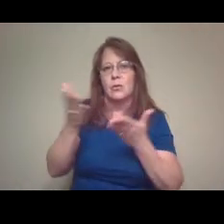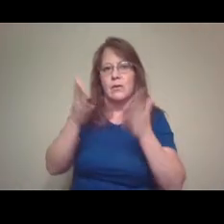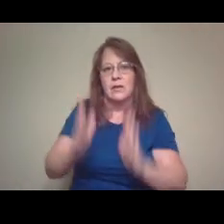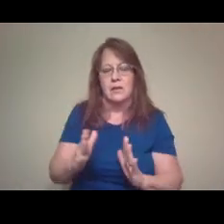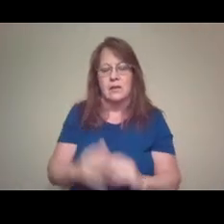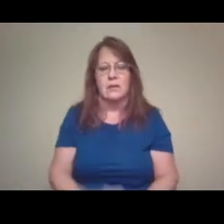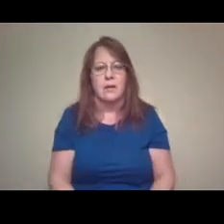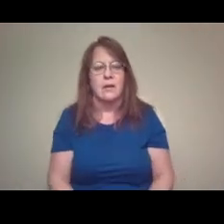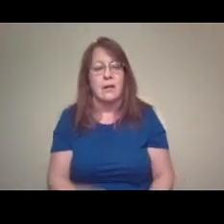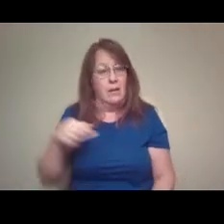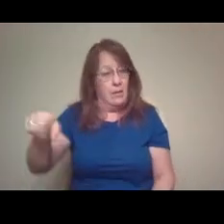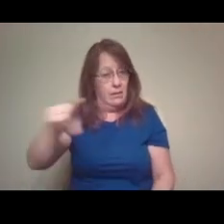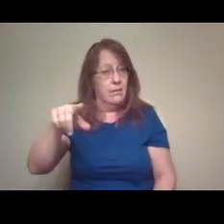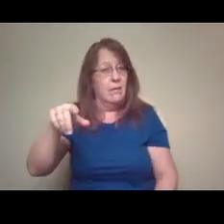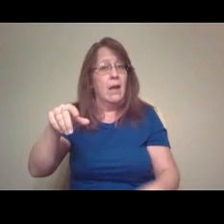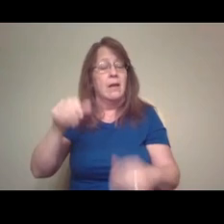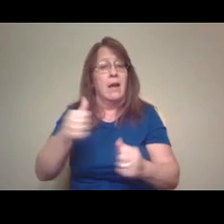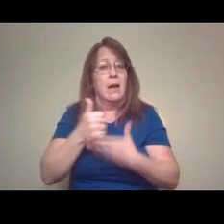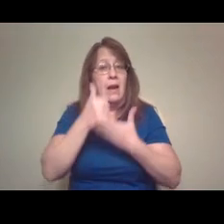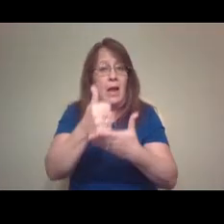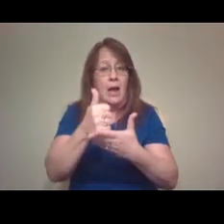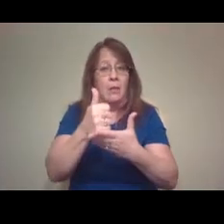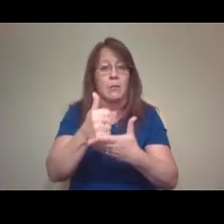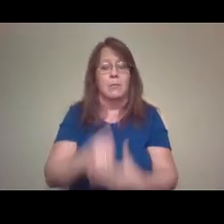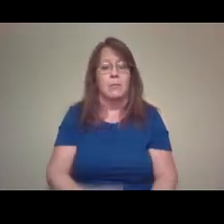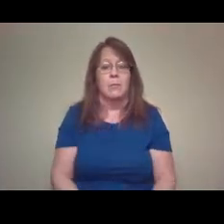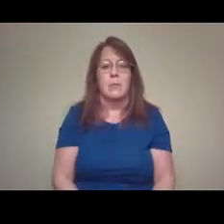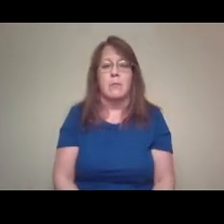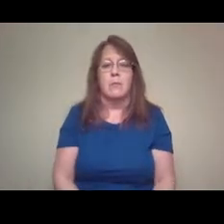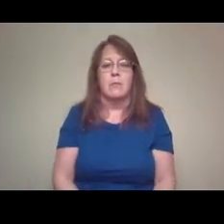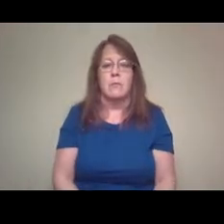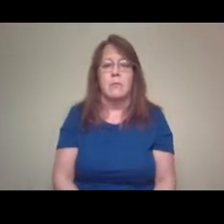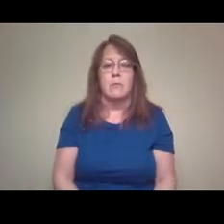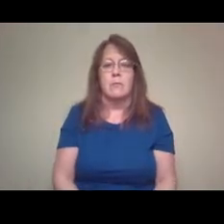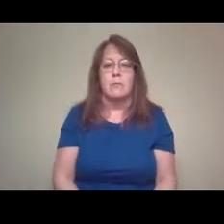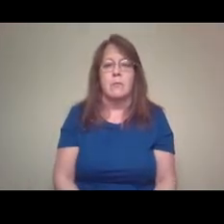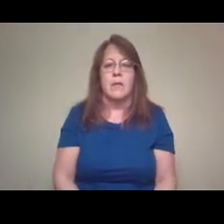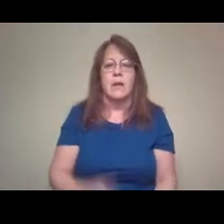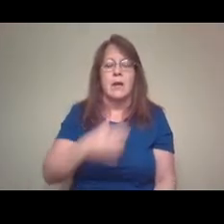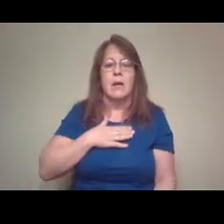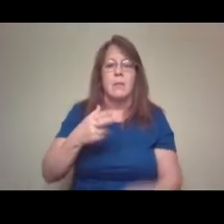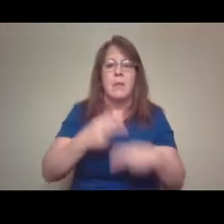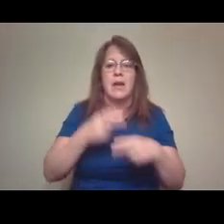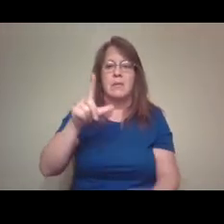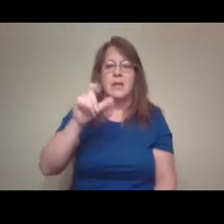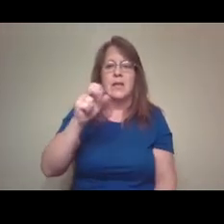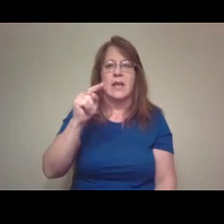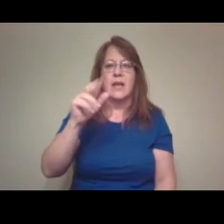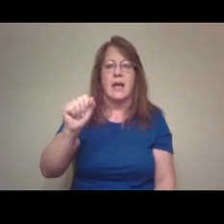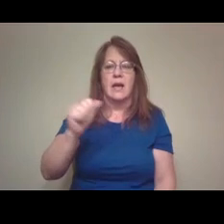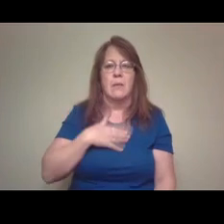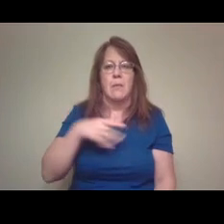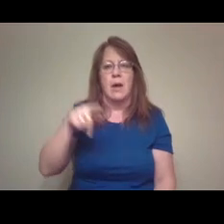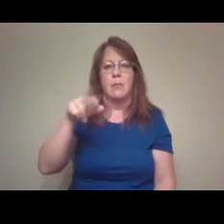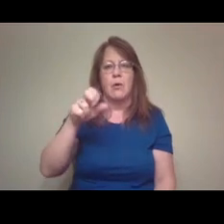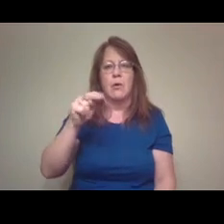help walk you through some options for you. So my name is Lena Heilman. My pronouns are she, her, hers. I'm